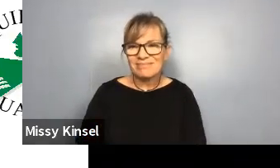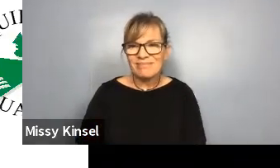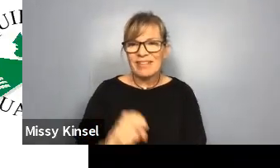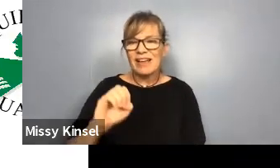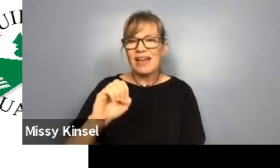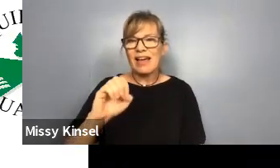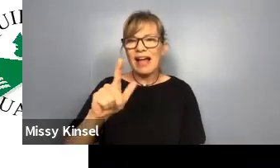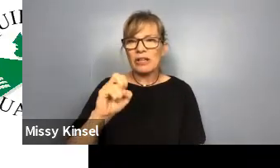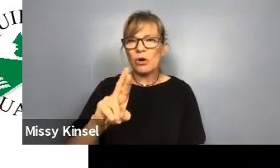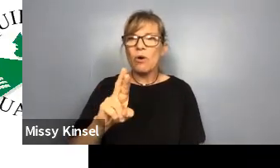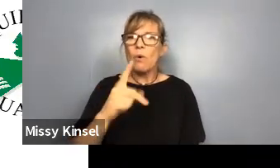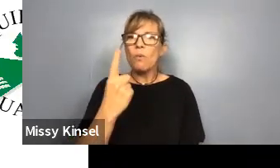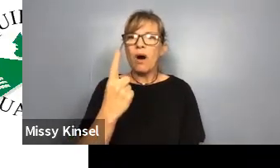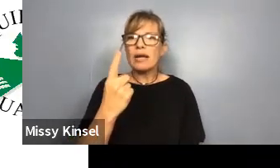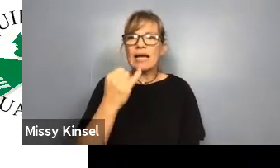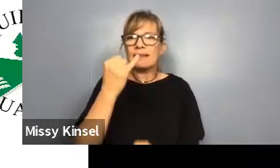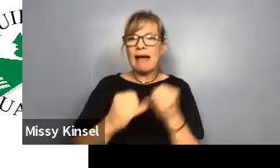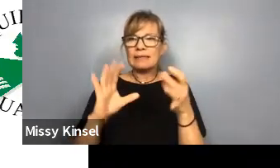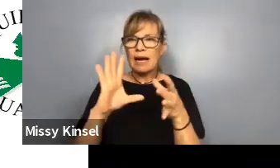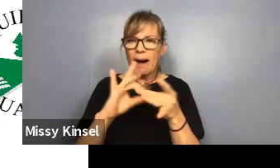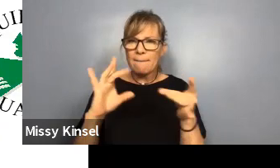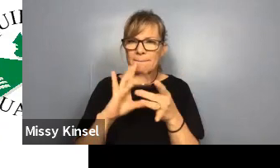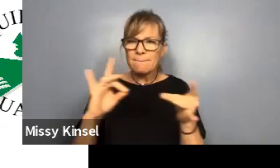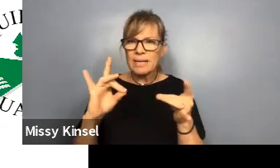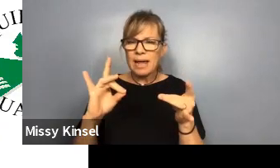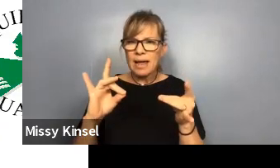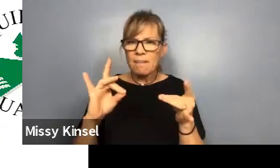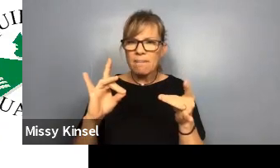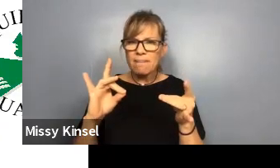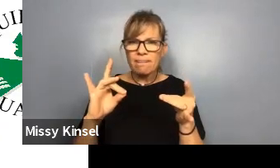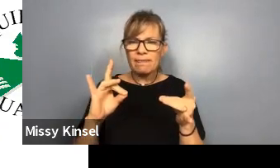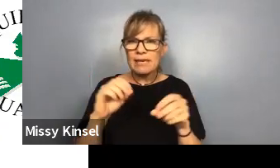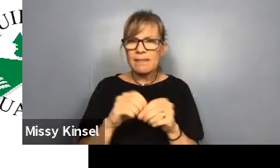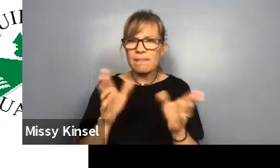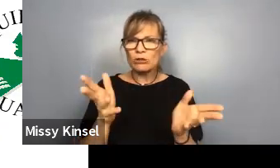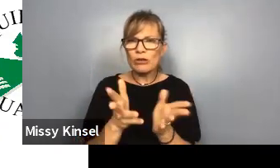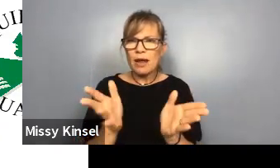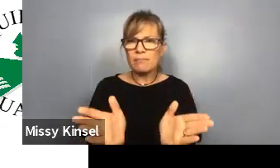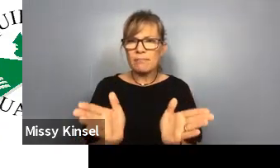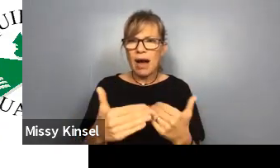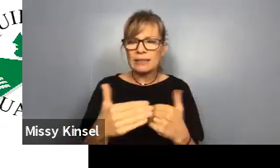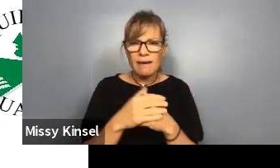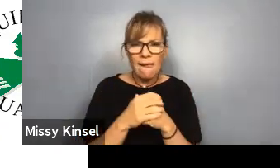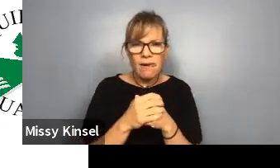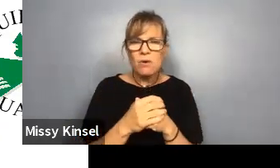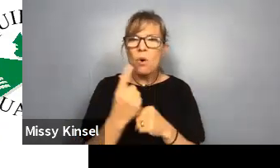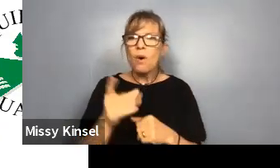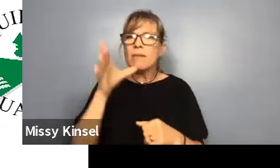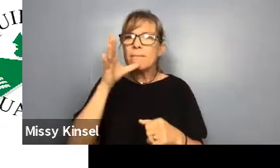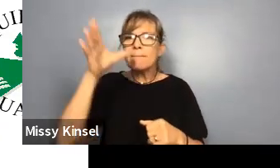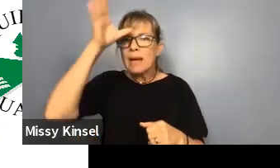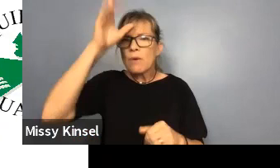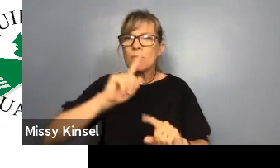in. There's one last comment in the chat box. One parent reports